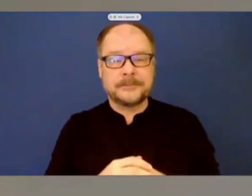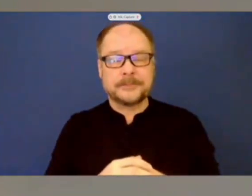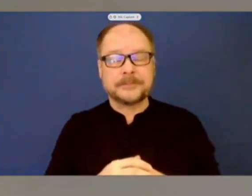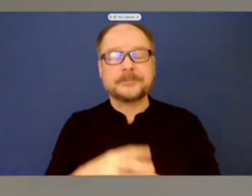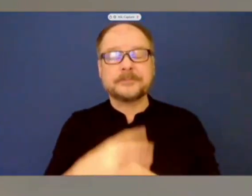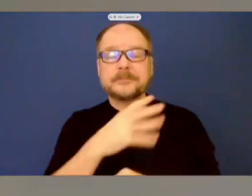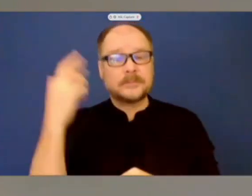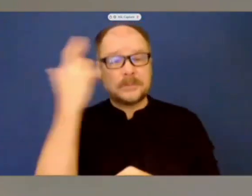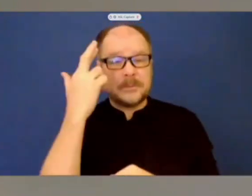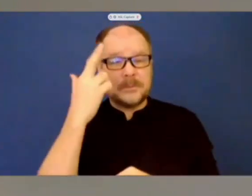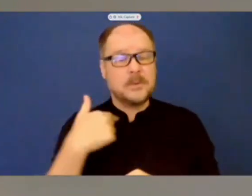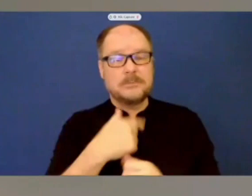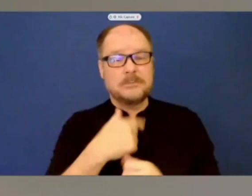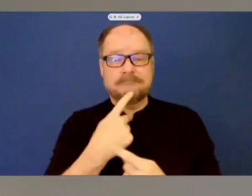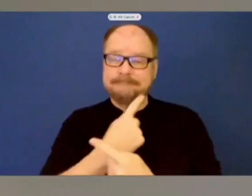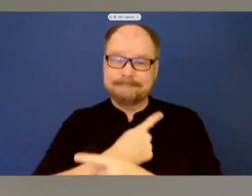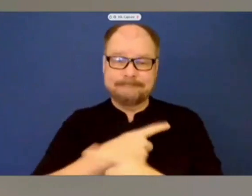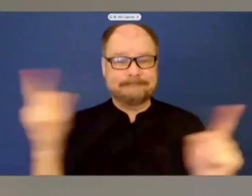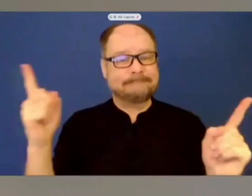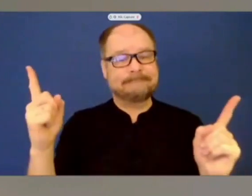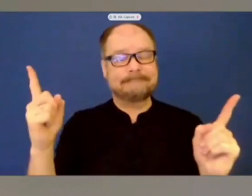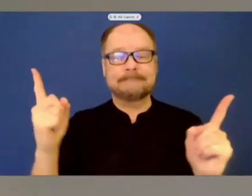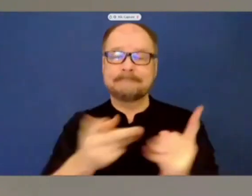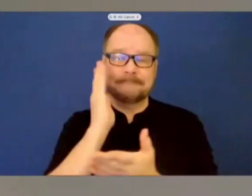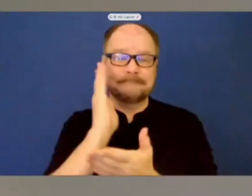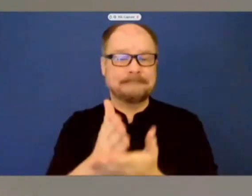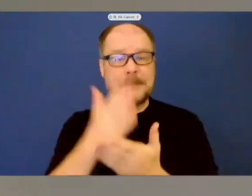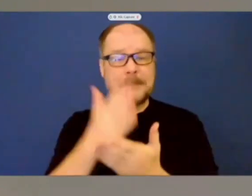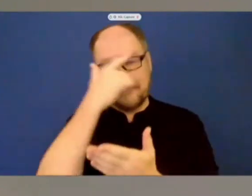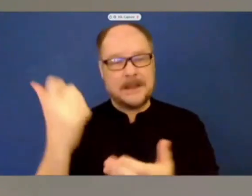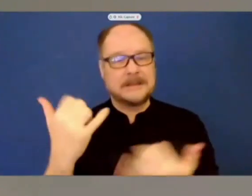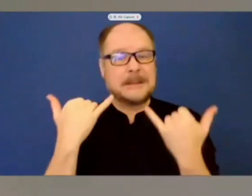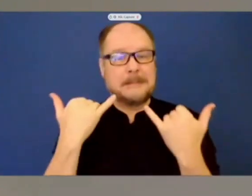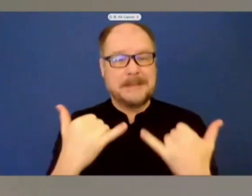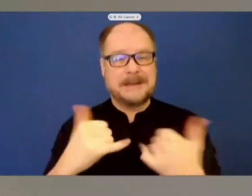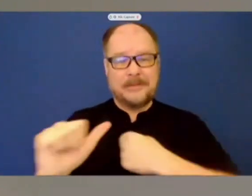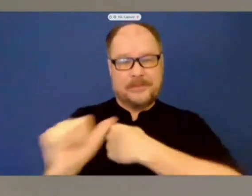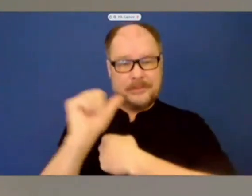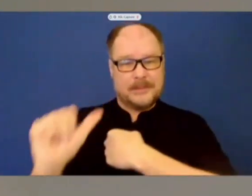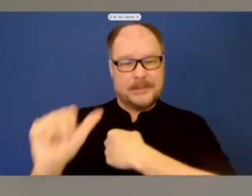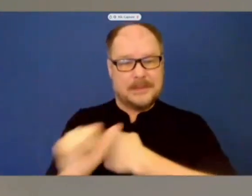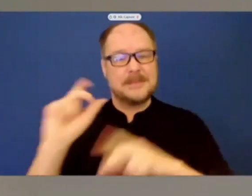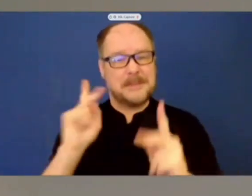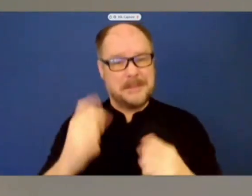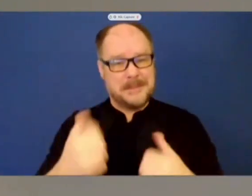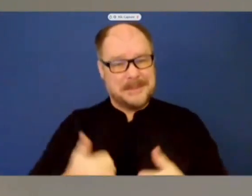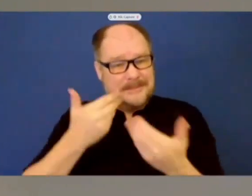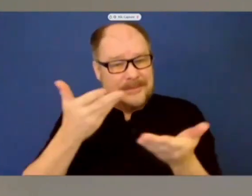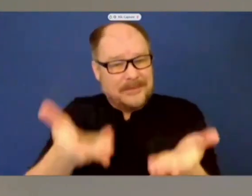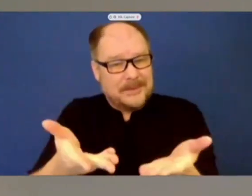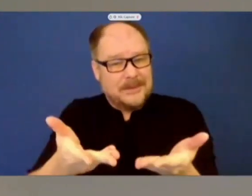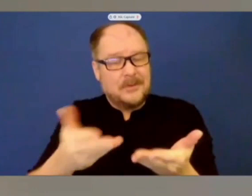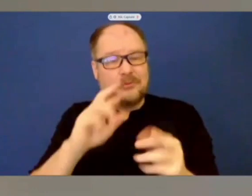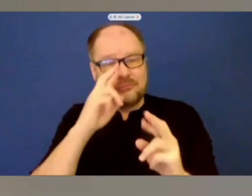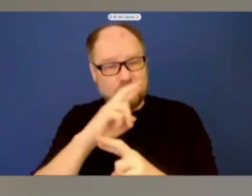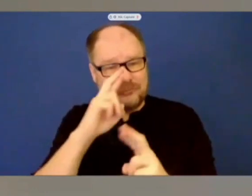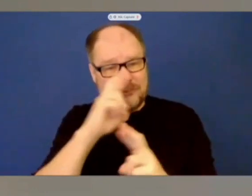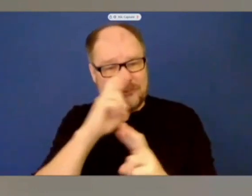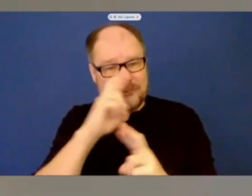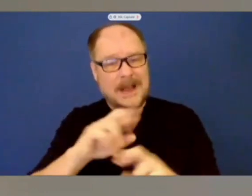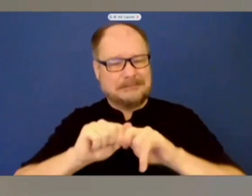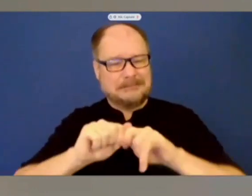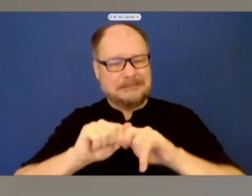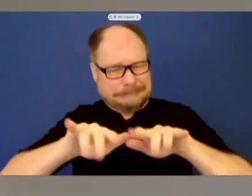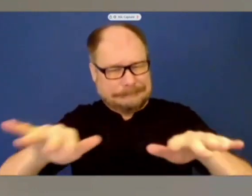declaration was an immediate threat to the individuals living on that site, as well as the potential